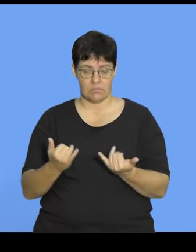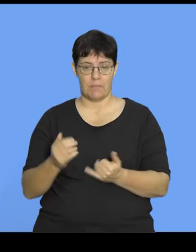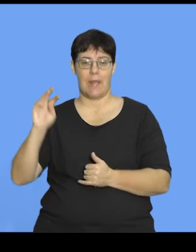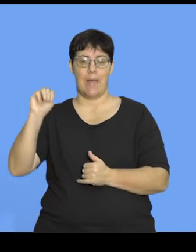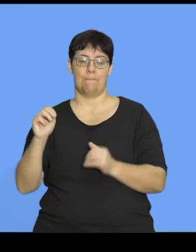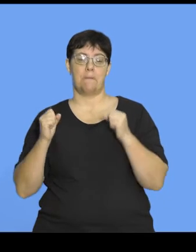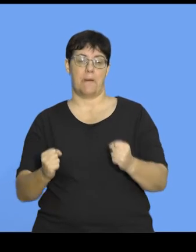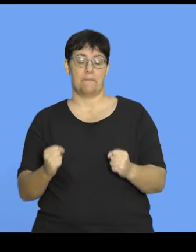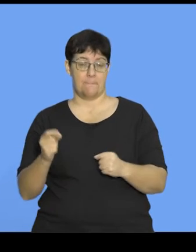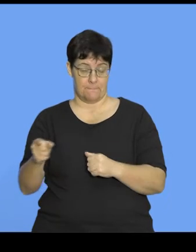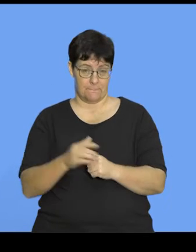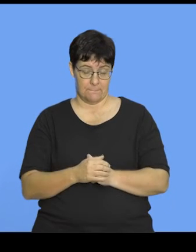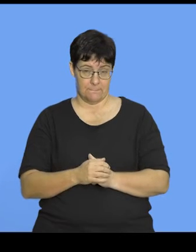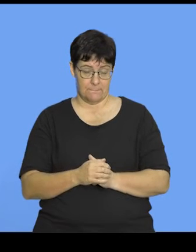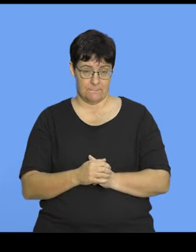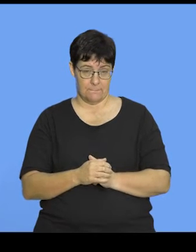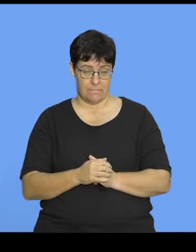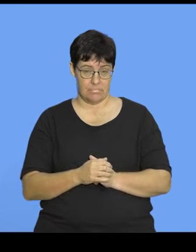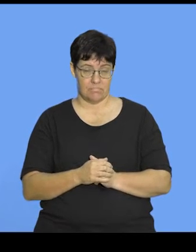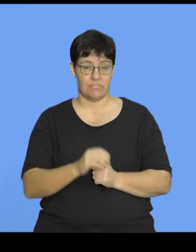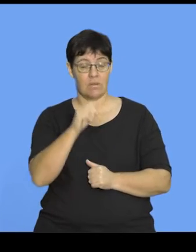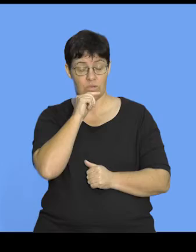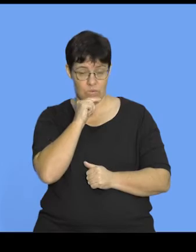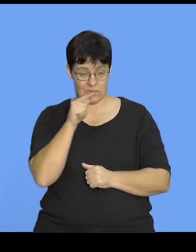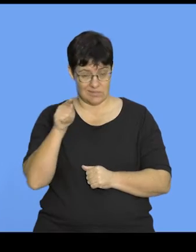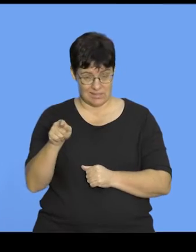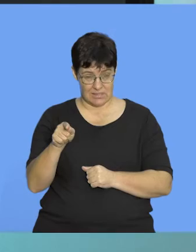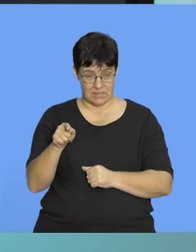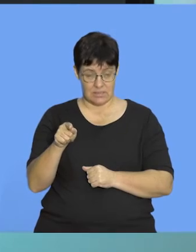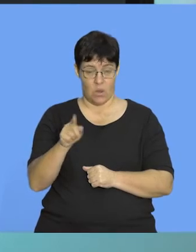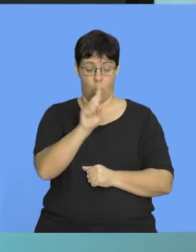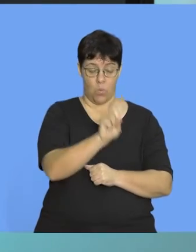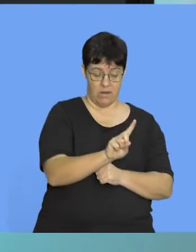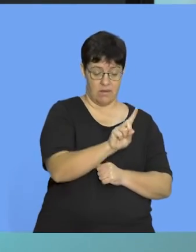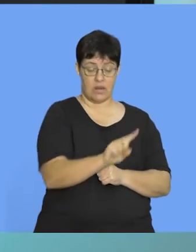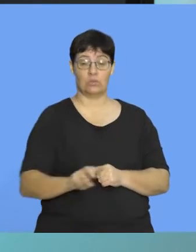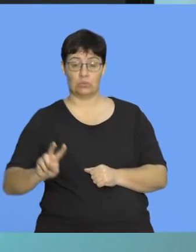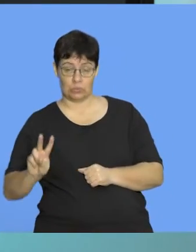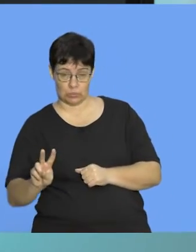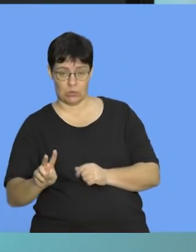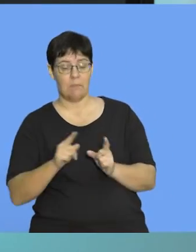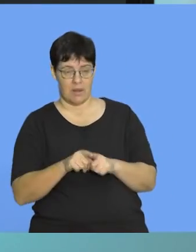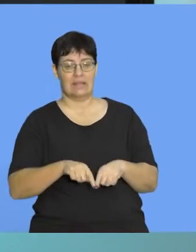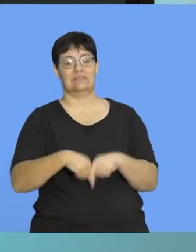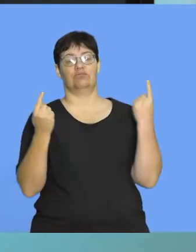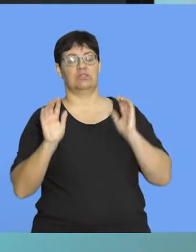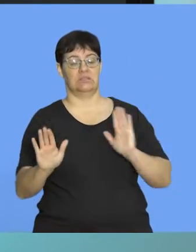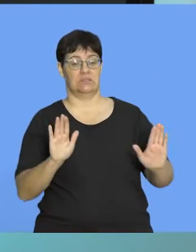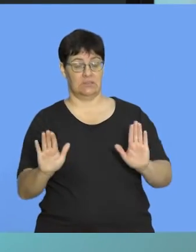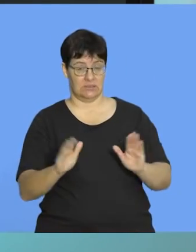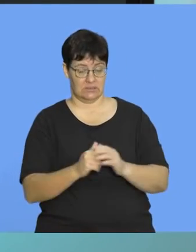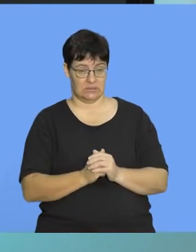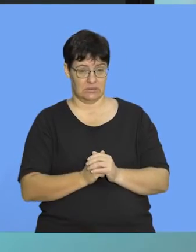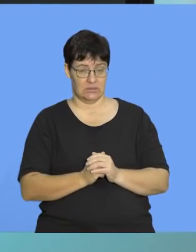going to make that m. When I use the subscripts 1 and 2, I'm saying they're two different